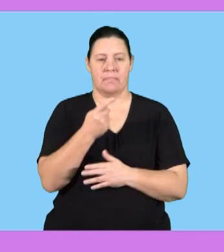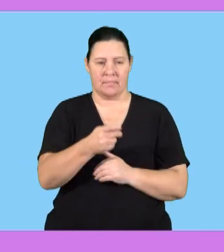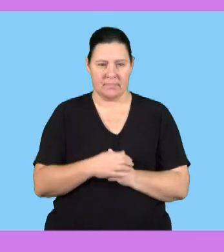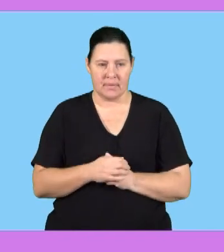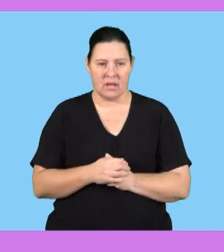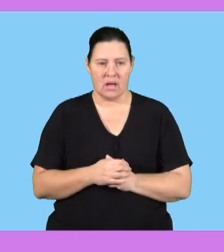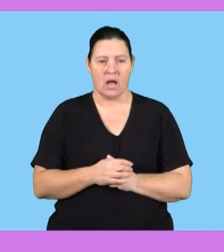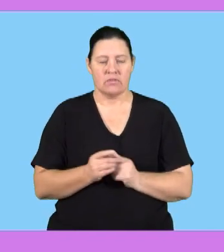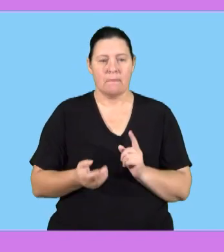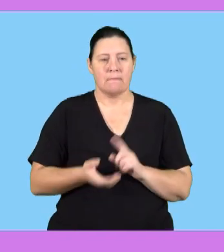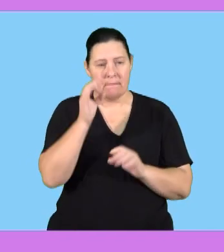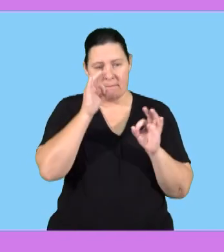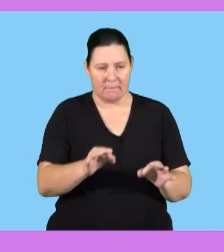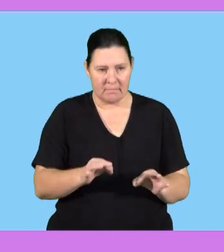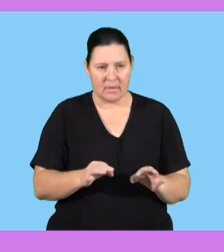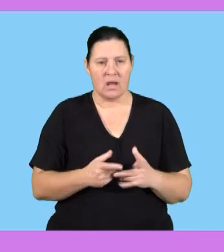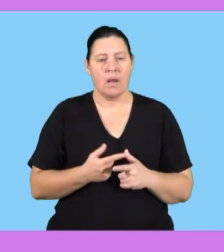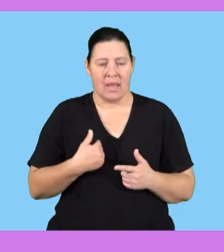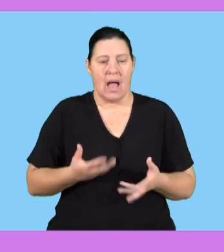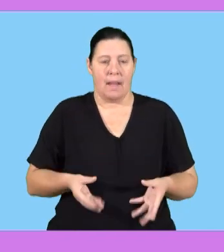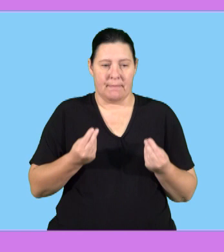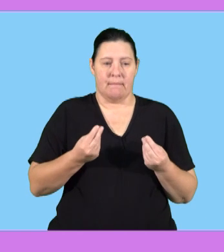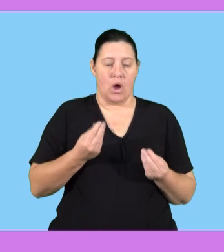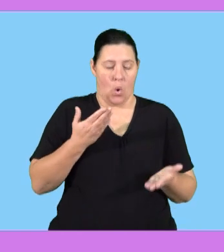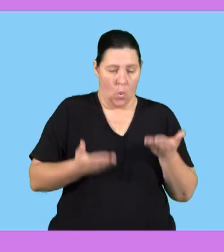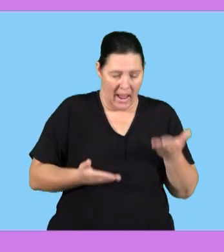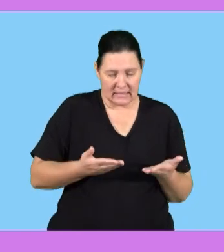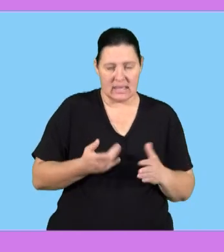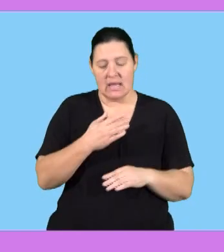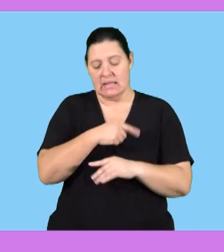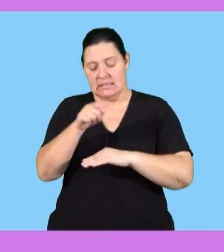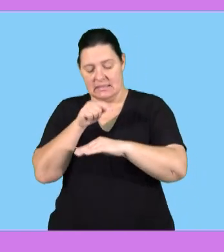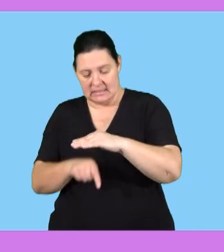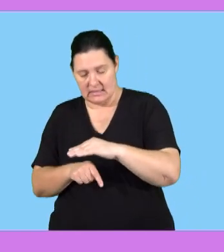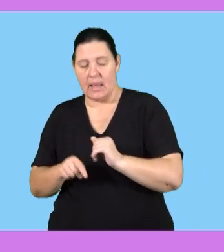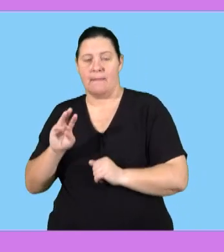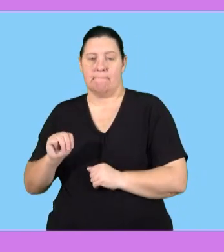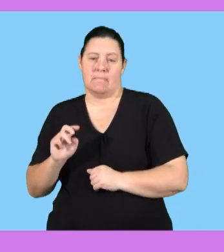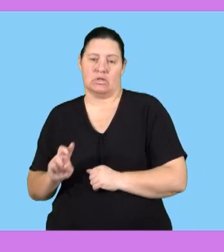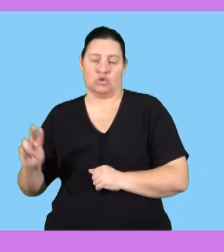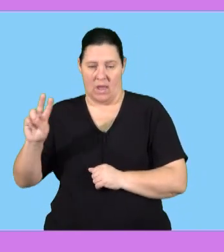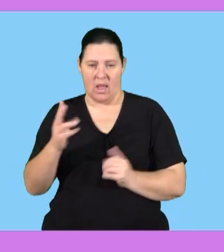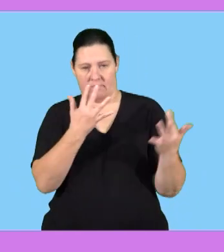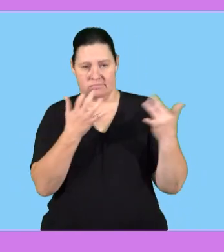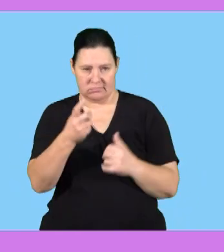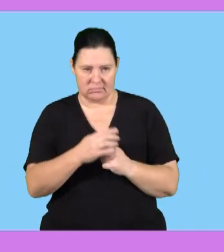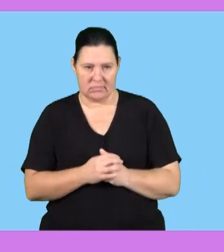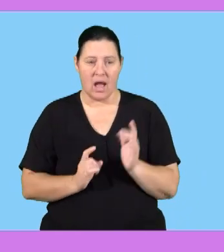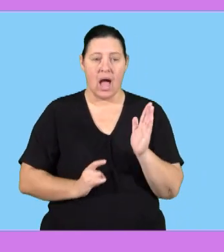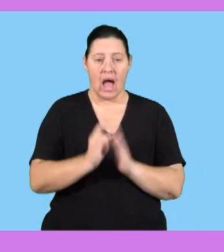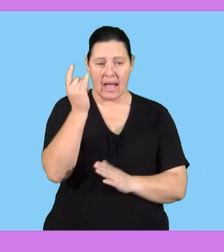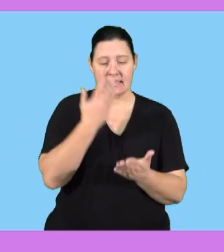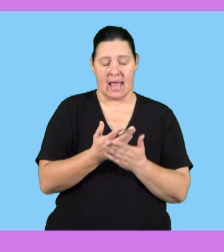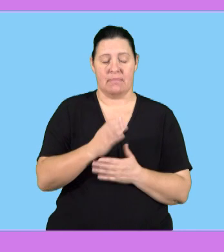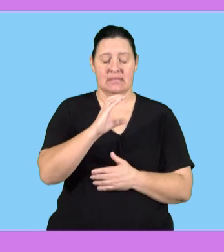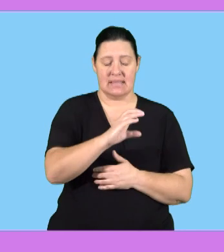Then the formula used to determine BMI is where I take my weight divided by my height in meters squared. Also important, height can